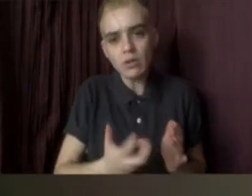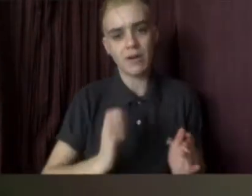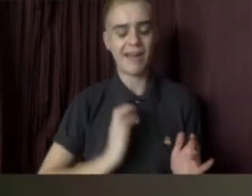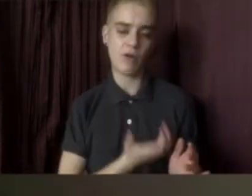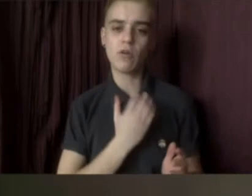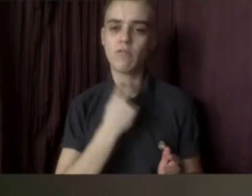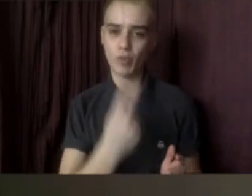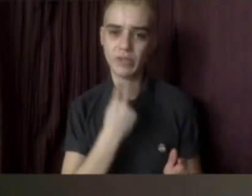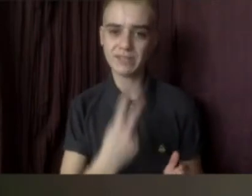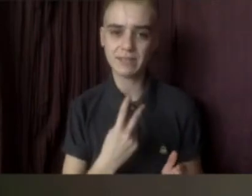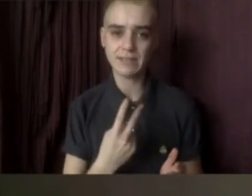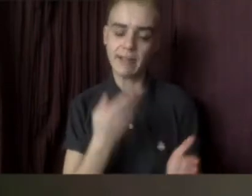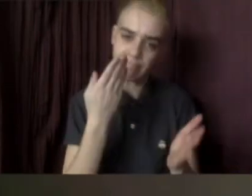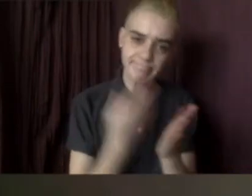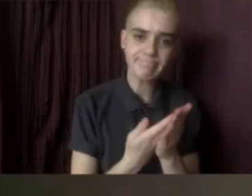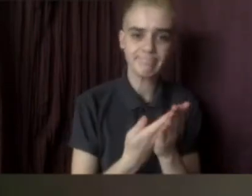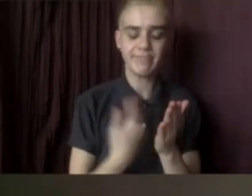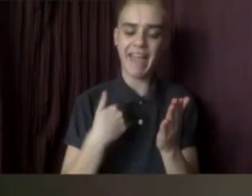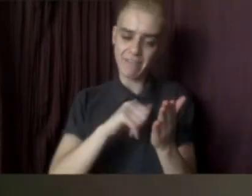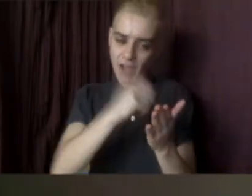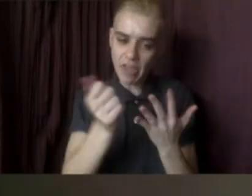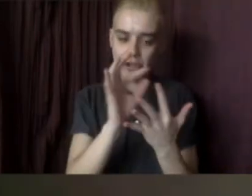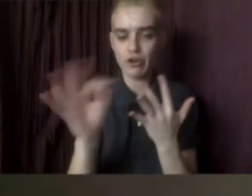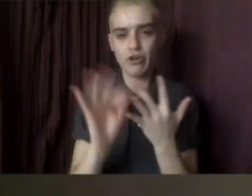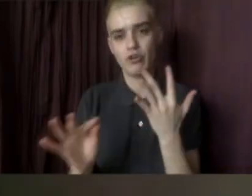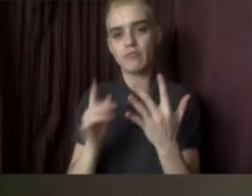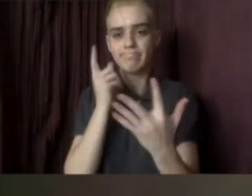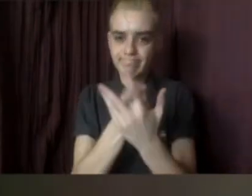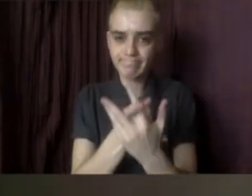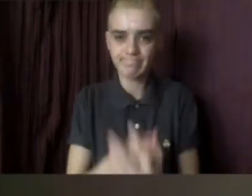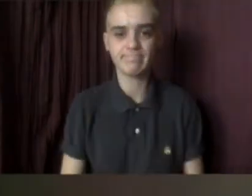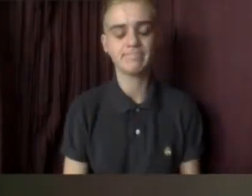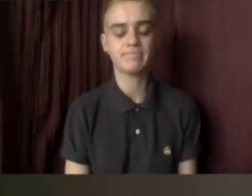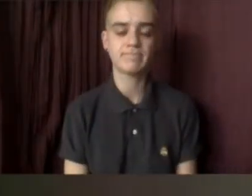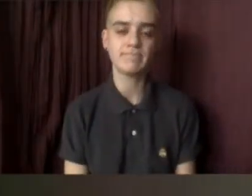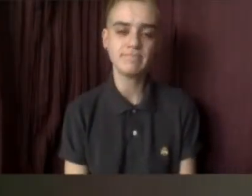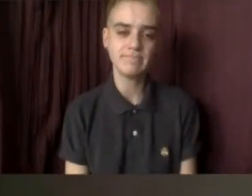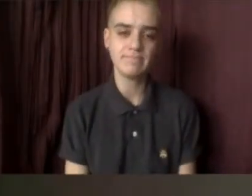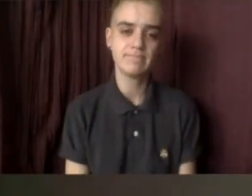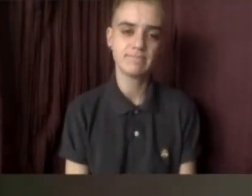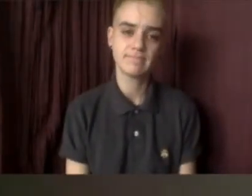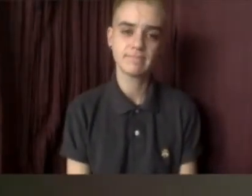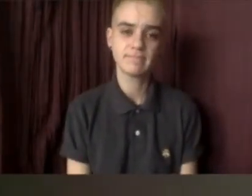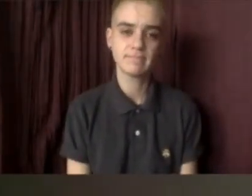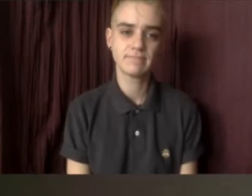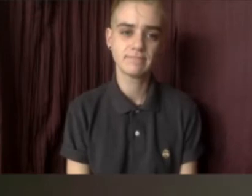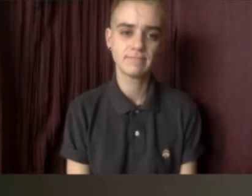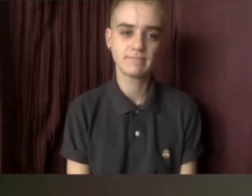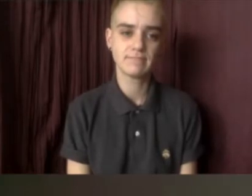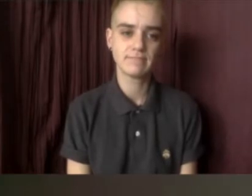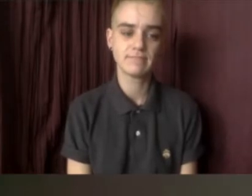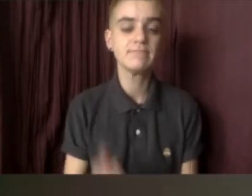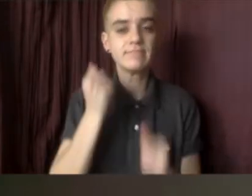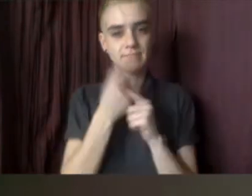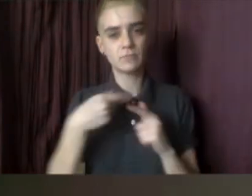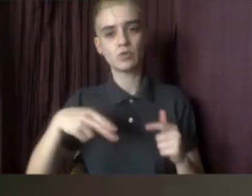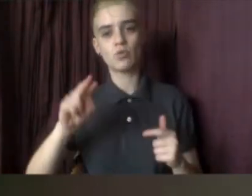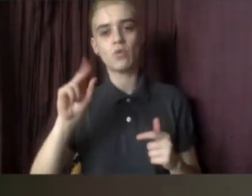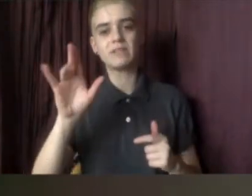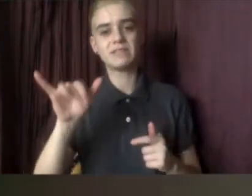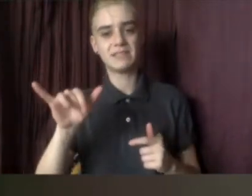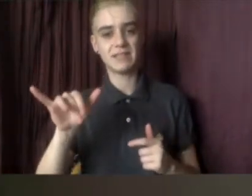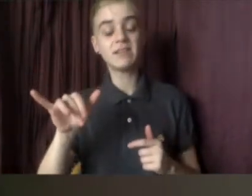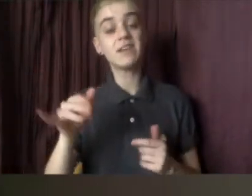I think the fear of a boycott can be as effective as actually having a boycott, and social media, as Adara pointed